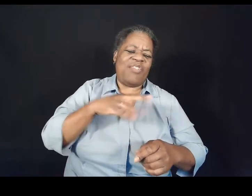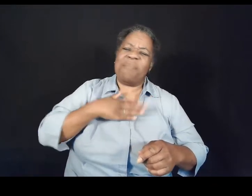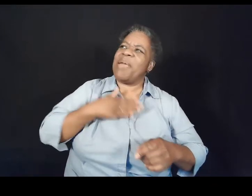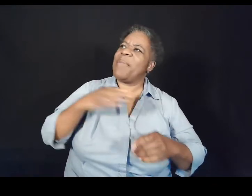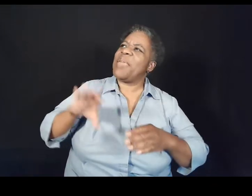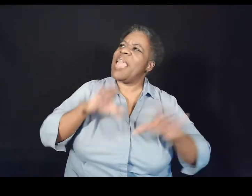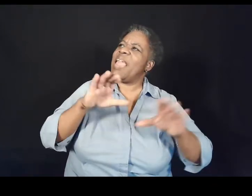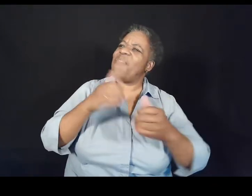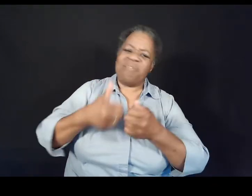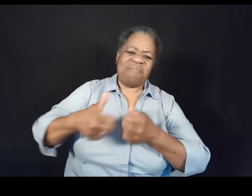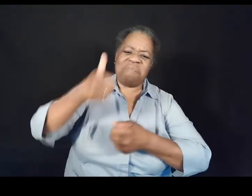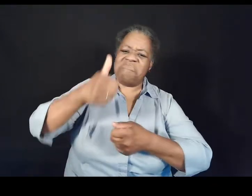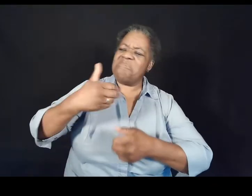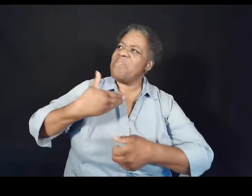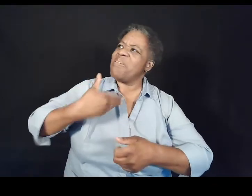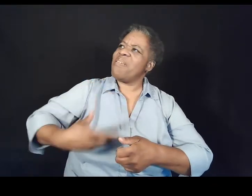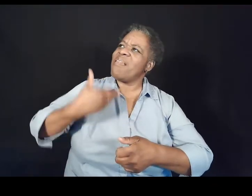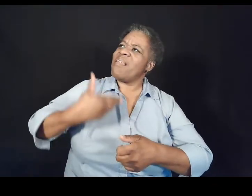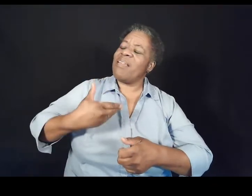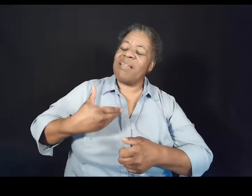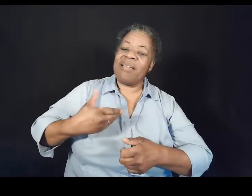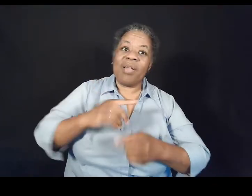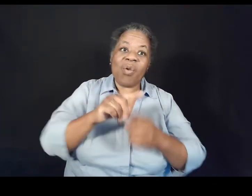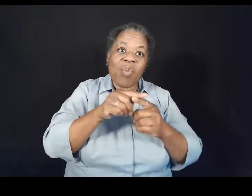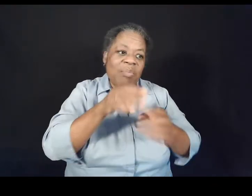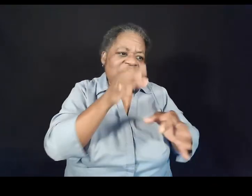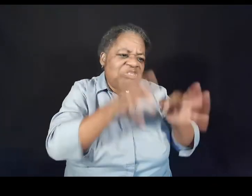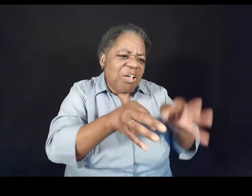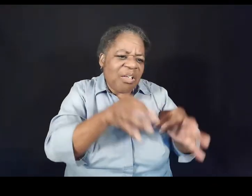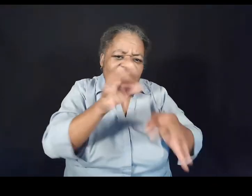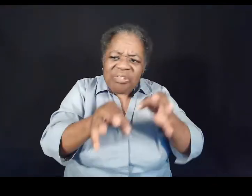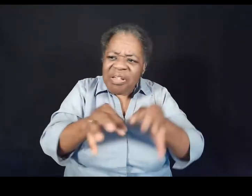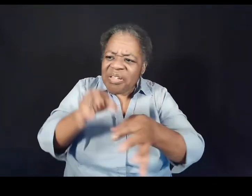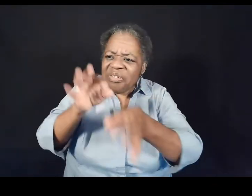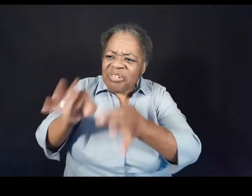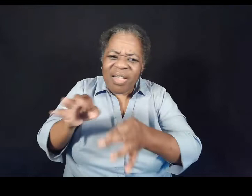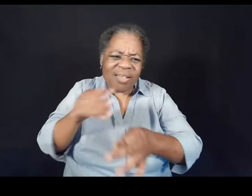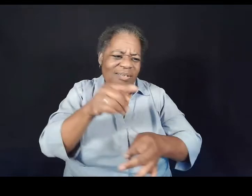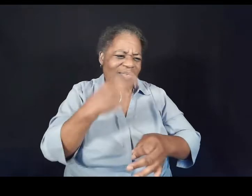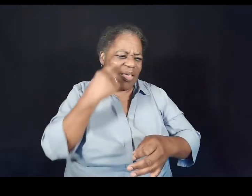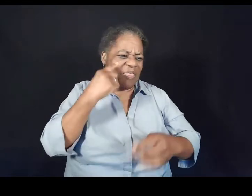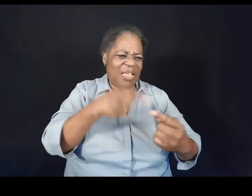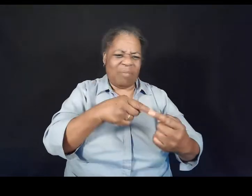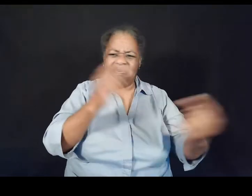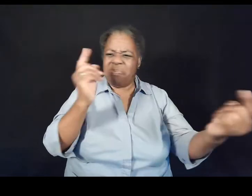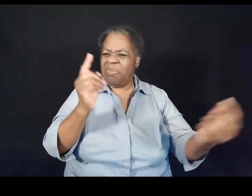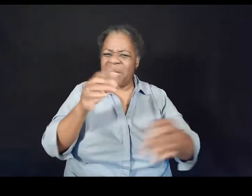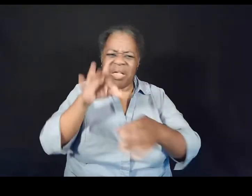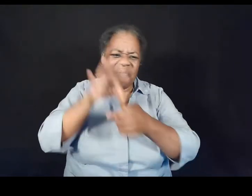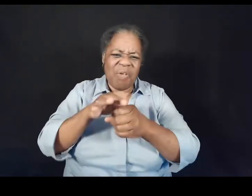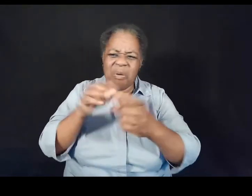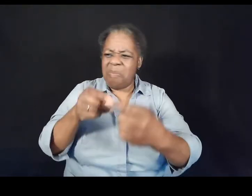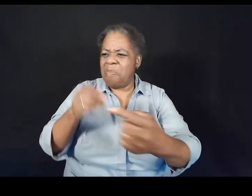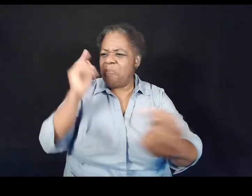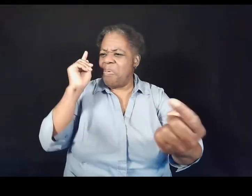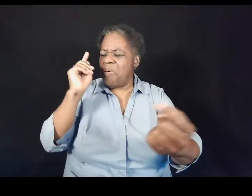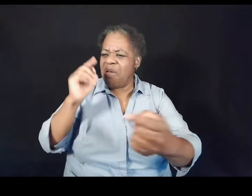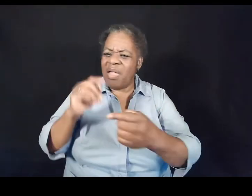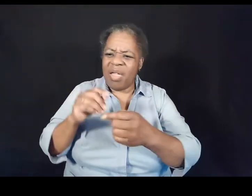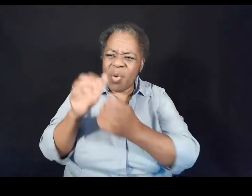every time we pass judgment on someone because they think differently or vote differently or worship differently than we